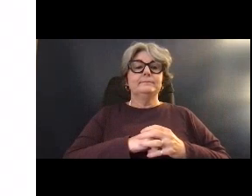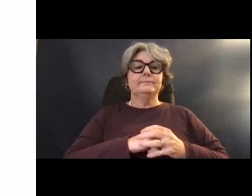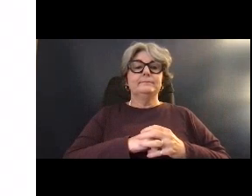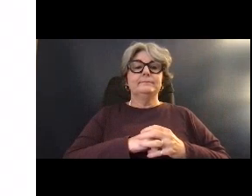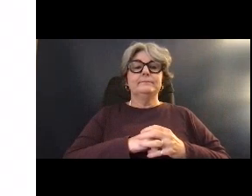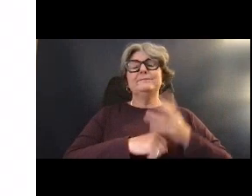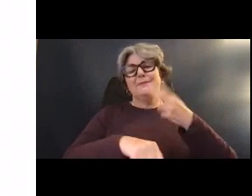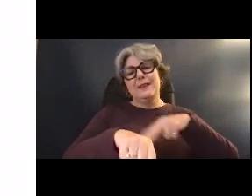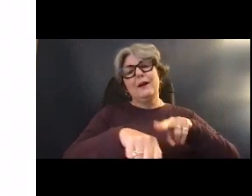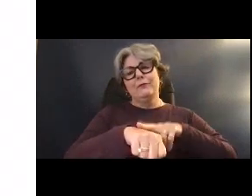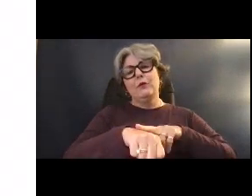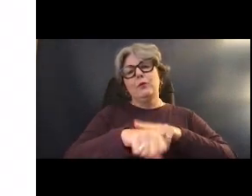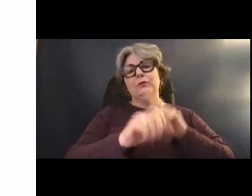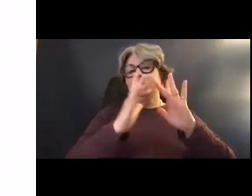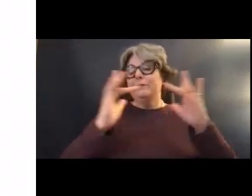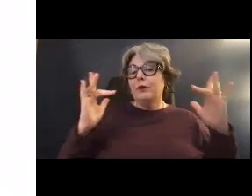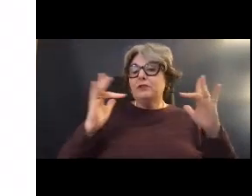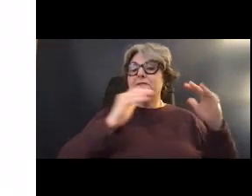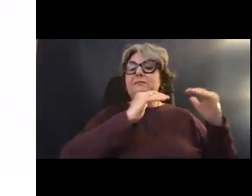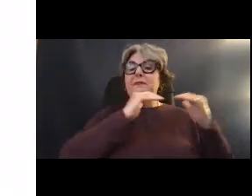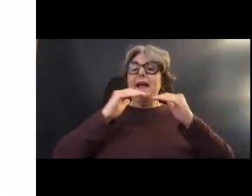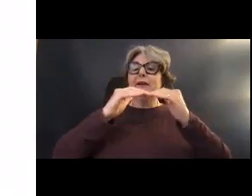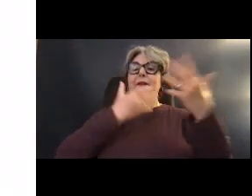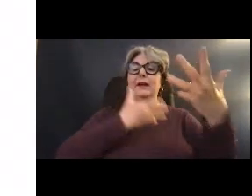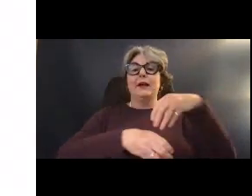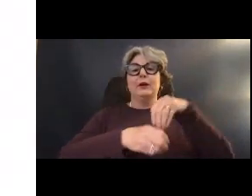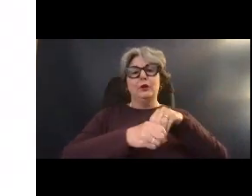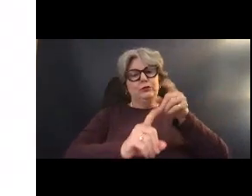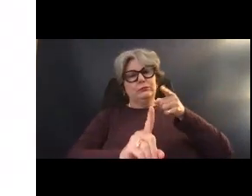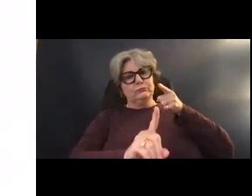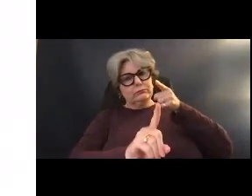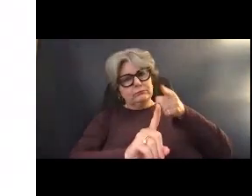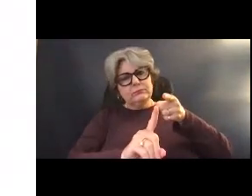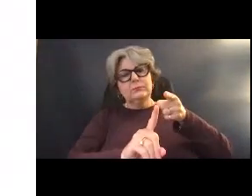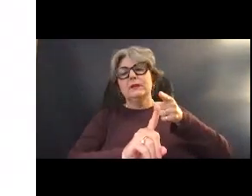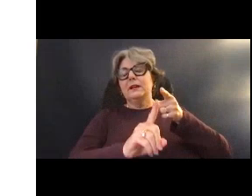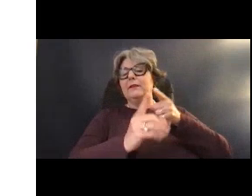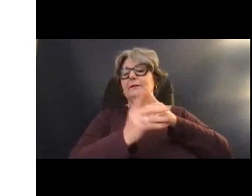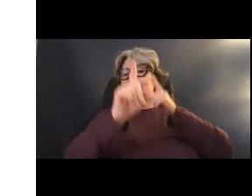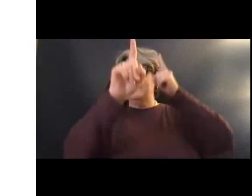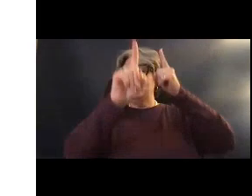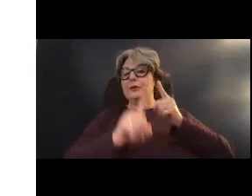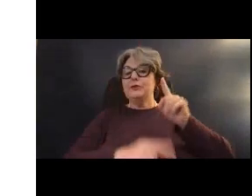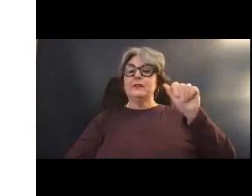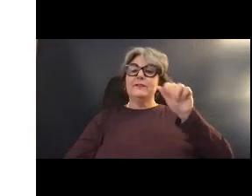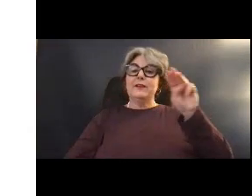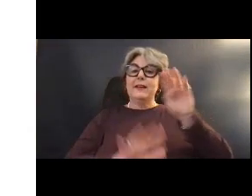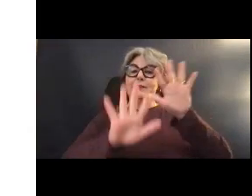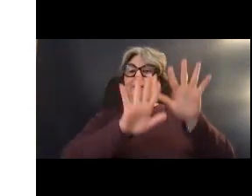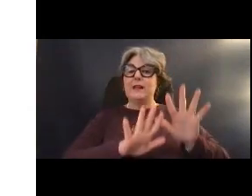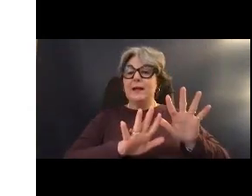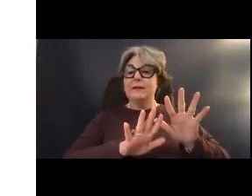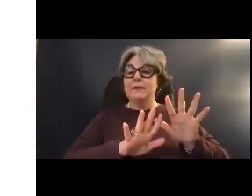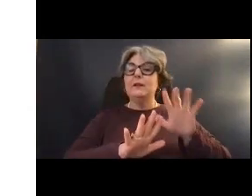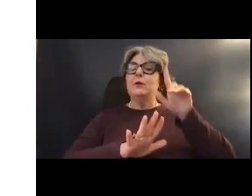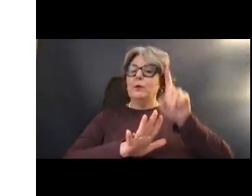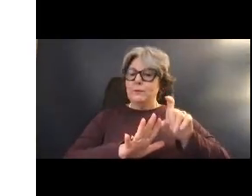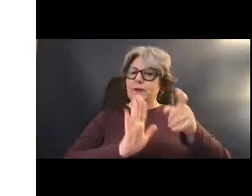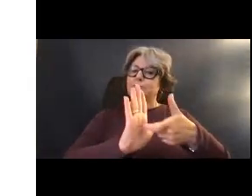And of course, diversity, equity, and inclusion are at the core of Aim for Climate's mission, and it's impossible to meet our goals without